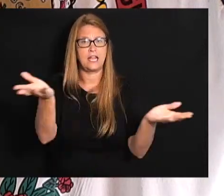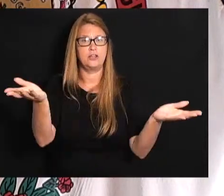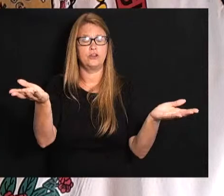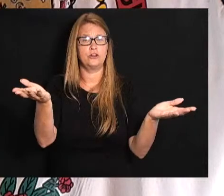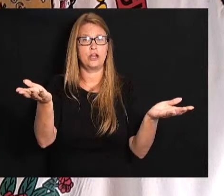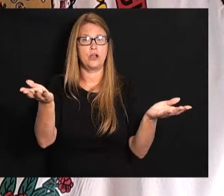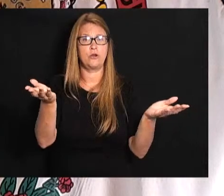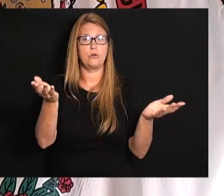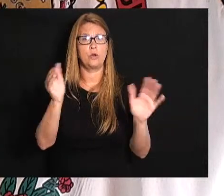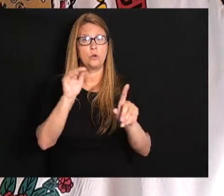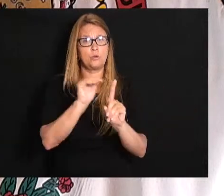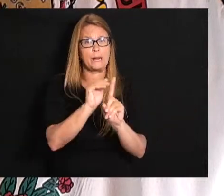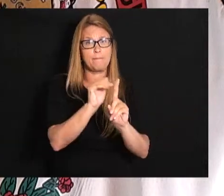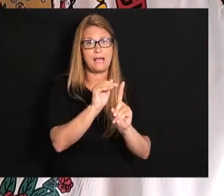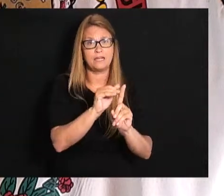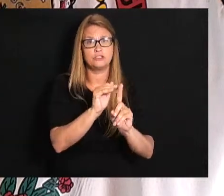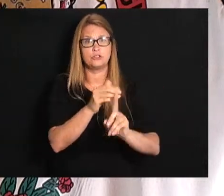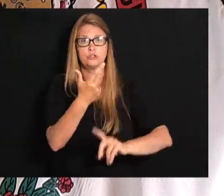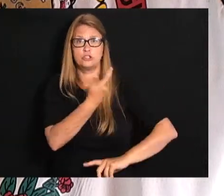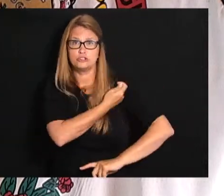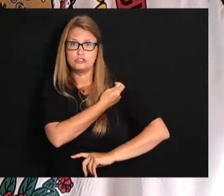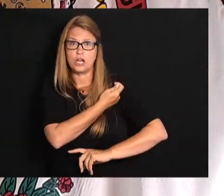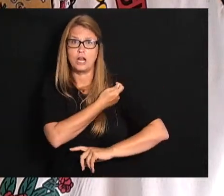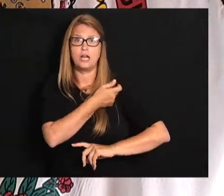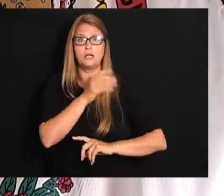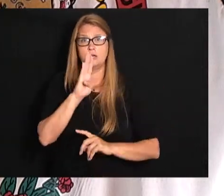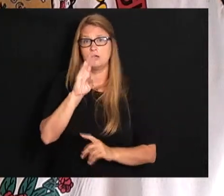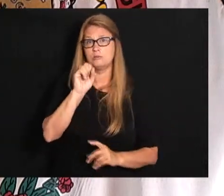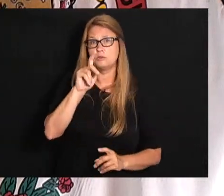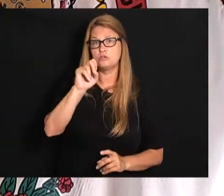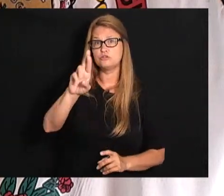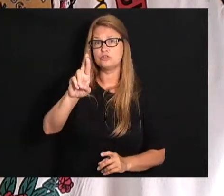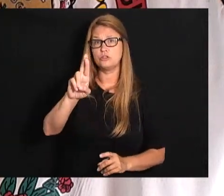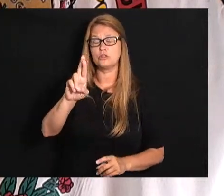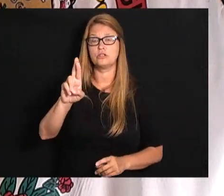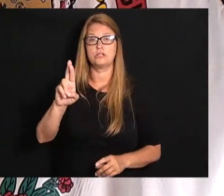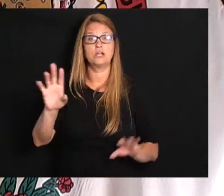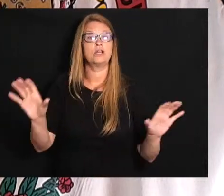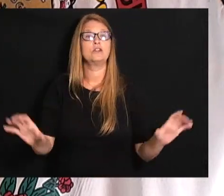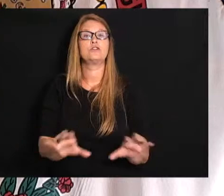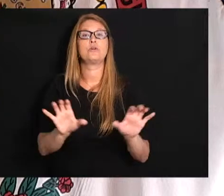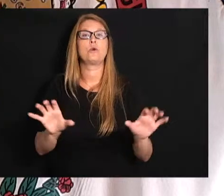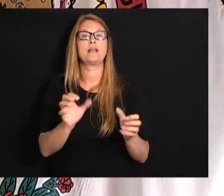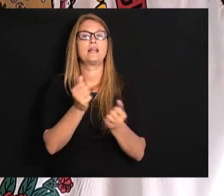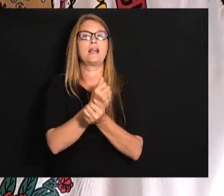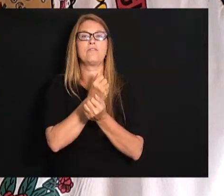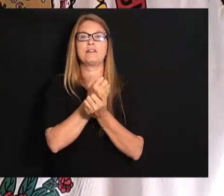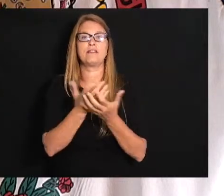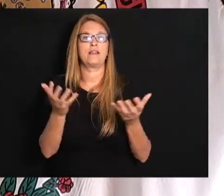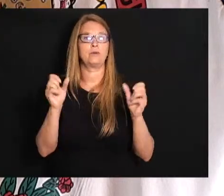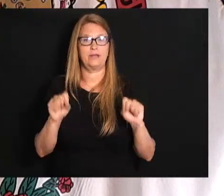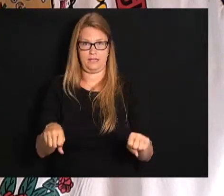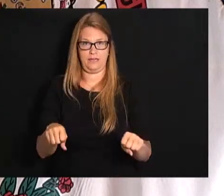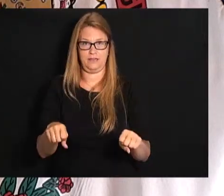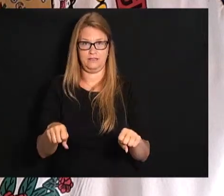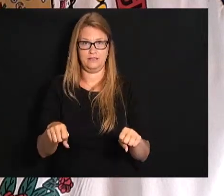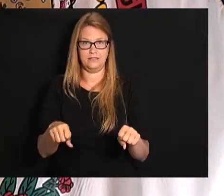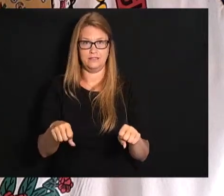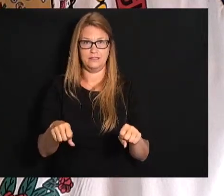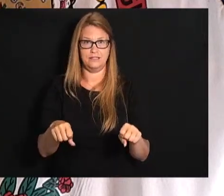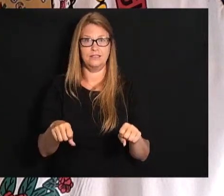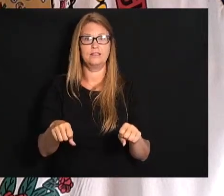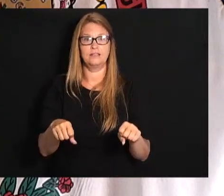your booster shots or about getting vaccinated or doing anything and everything we can, as far